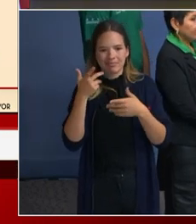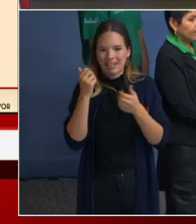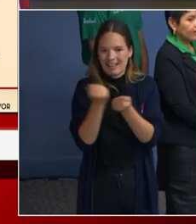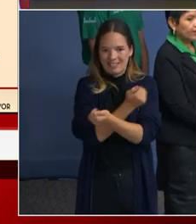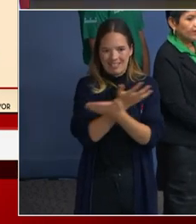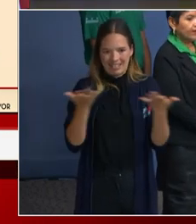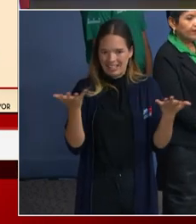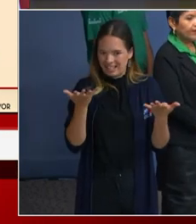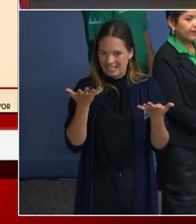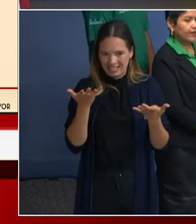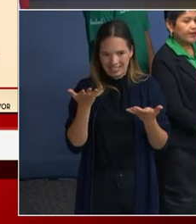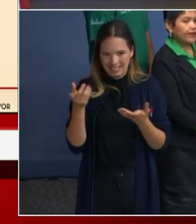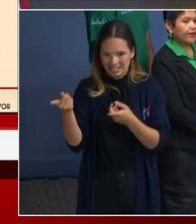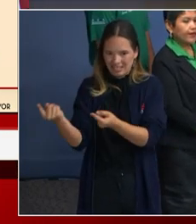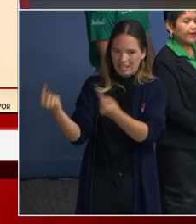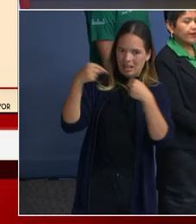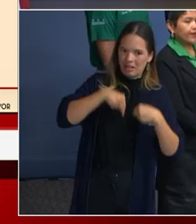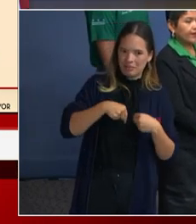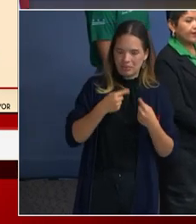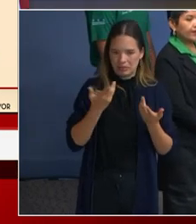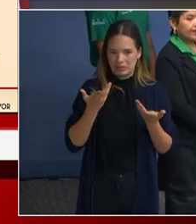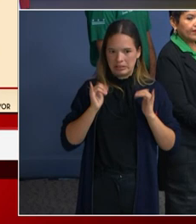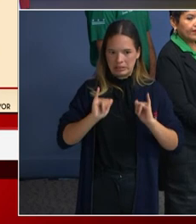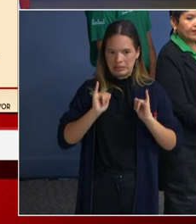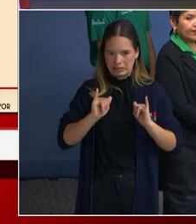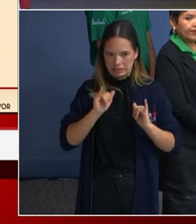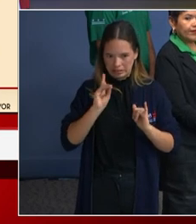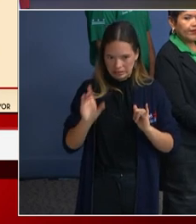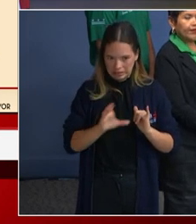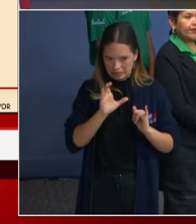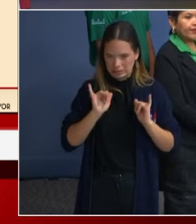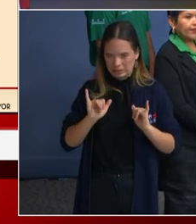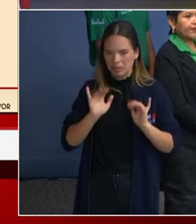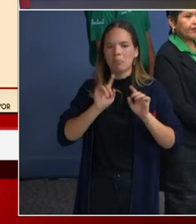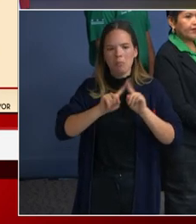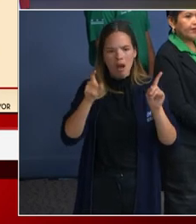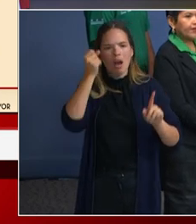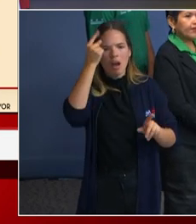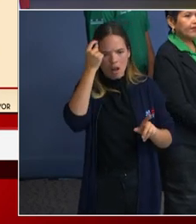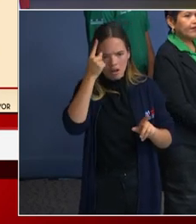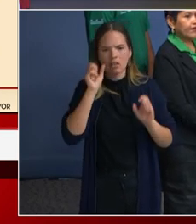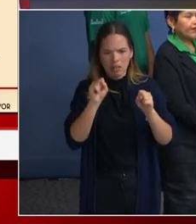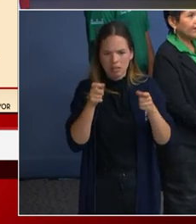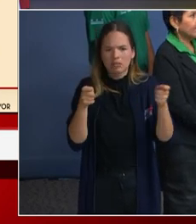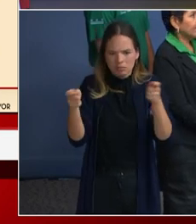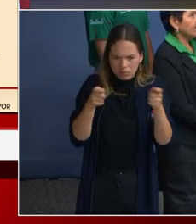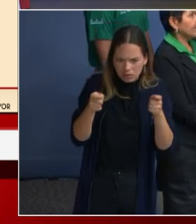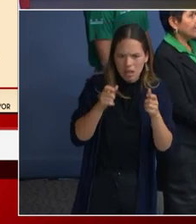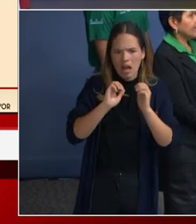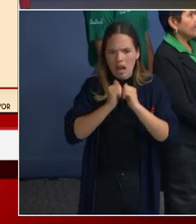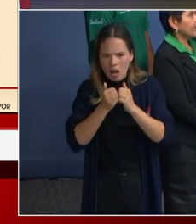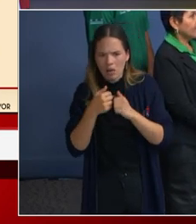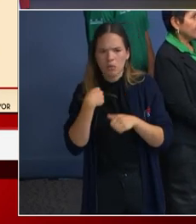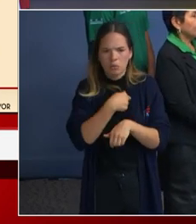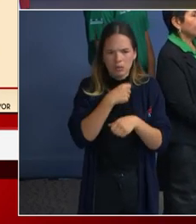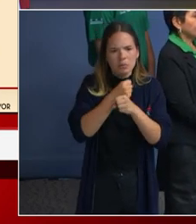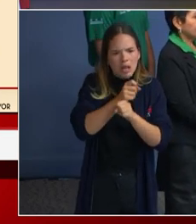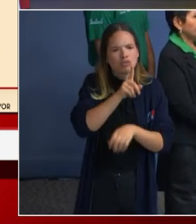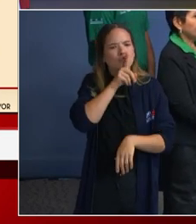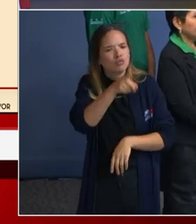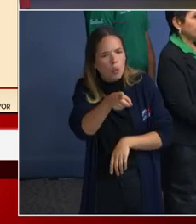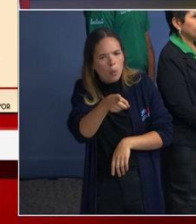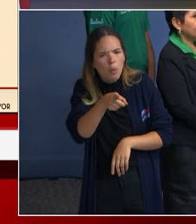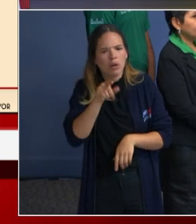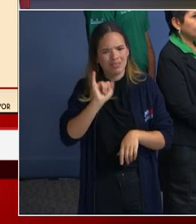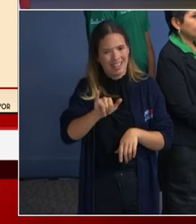the district, but we do have control on how we make sure that our values are present in